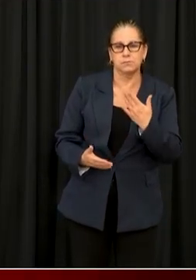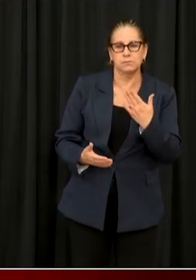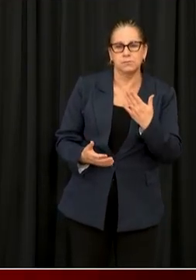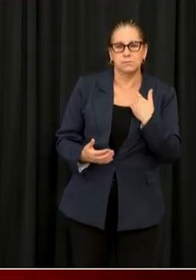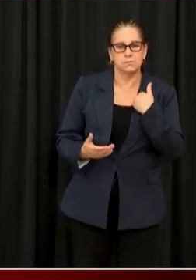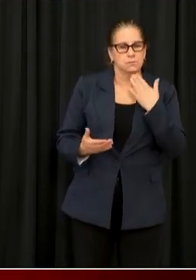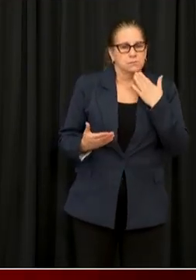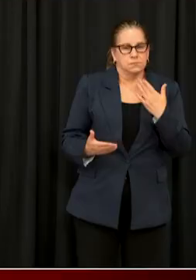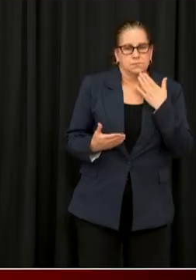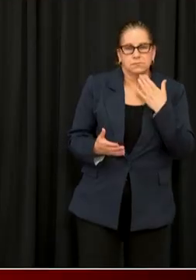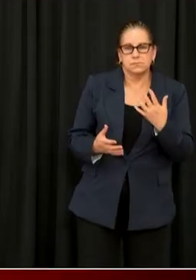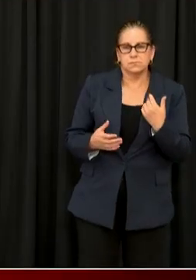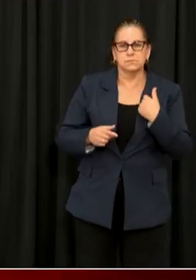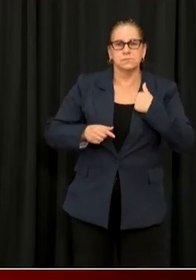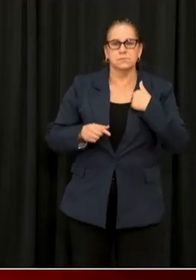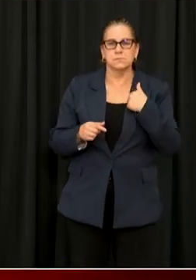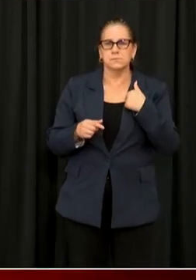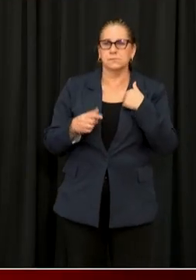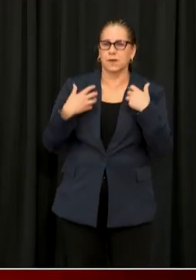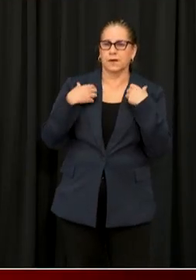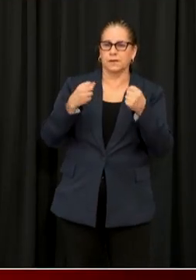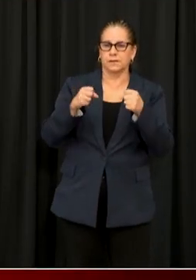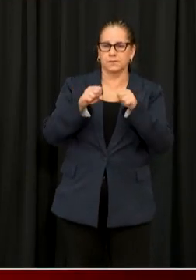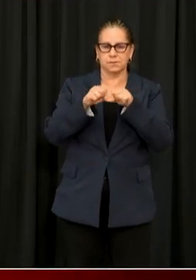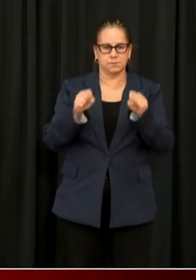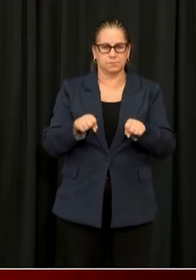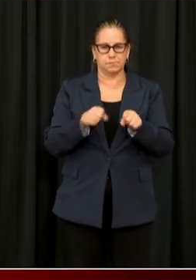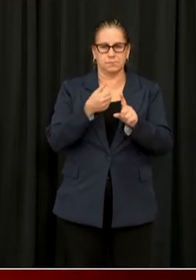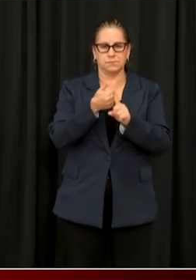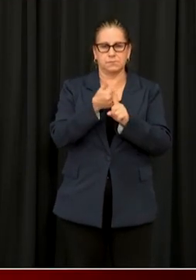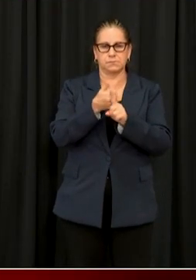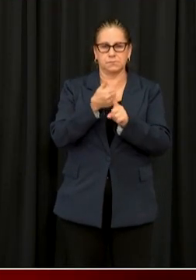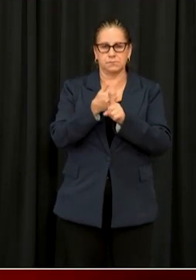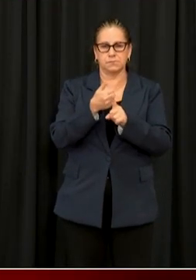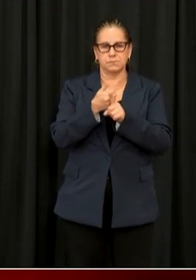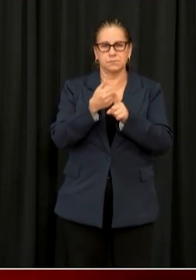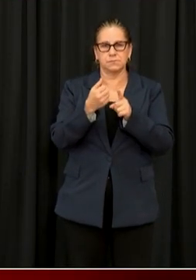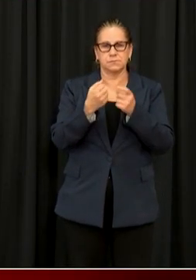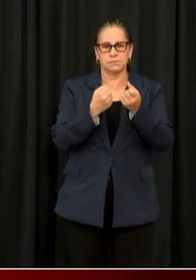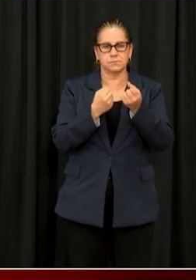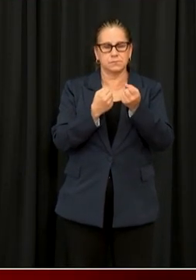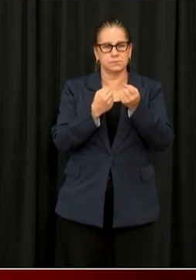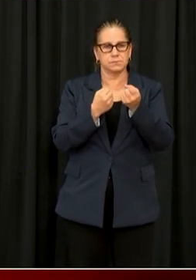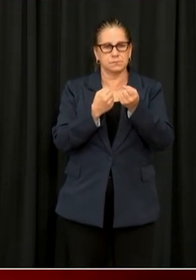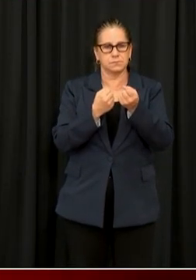system can accommodate a spike in cases and very serious cases.